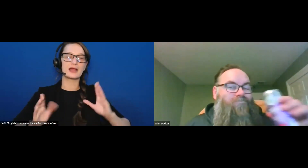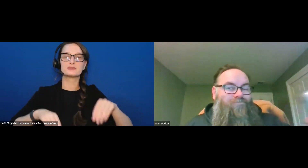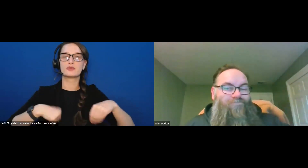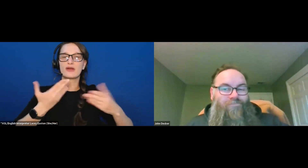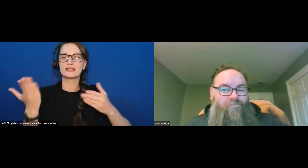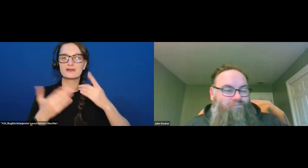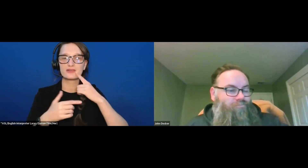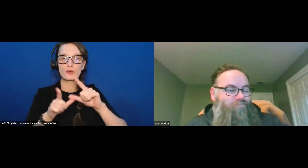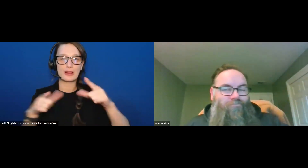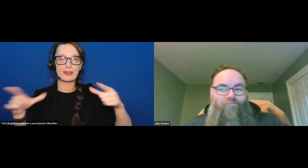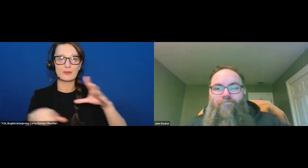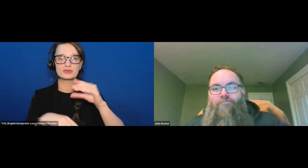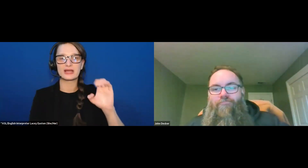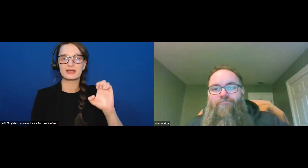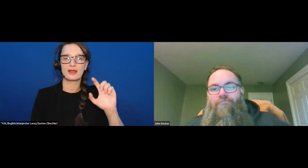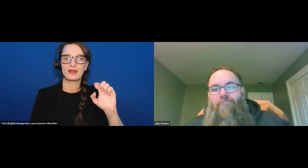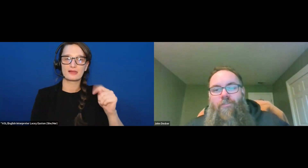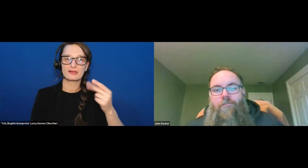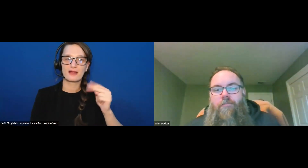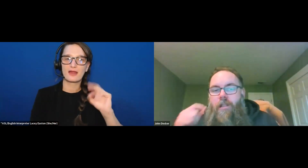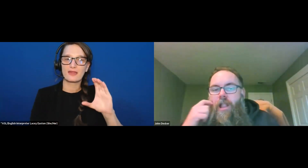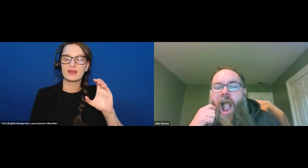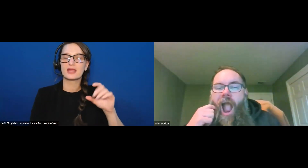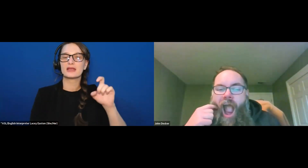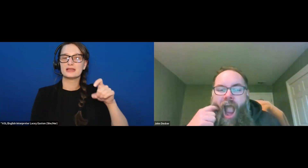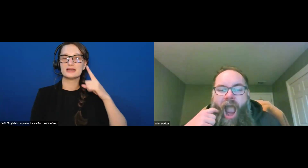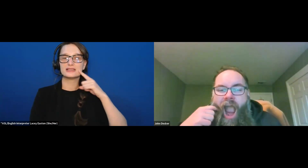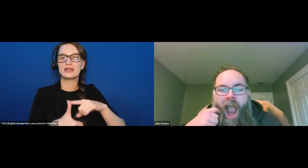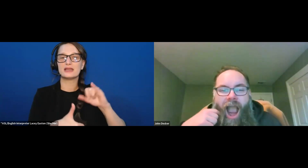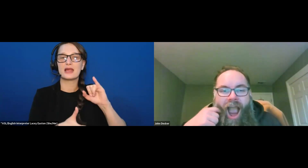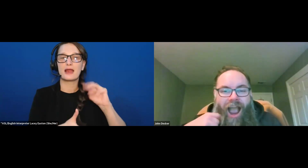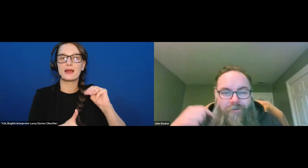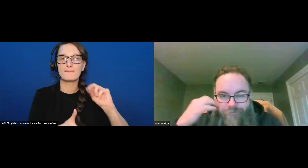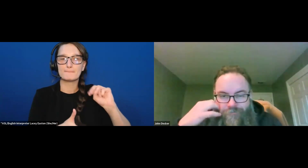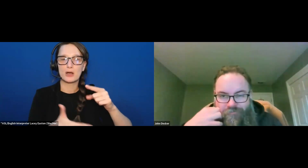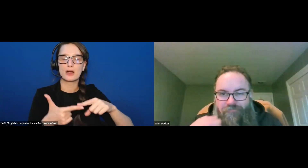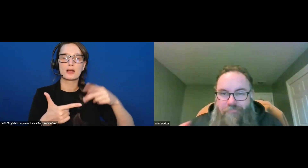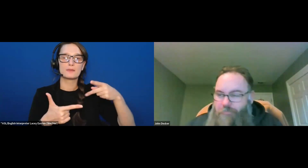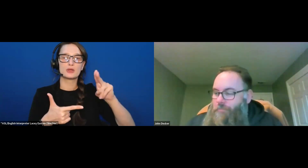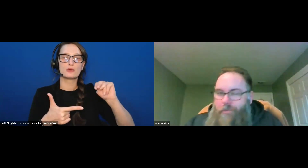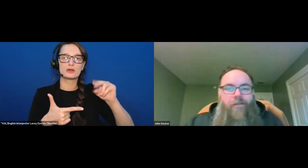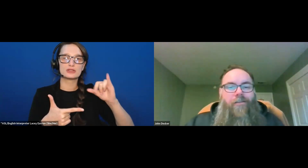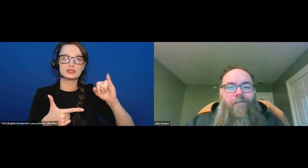needs in Hmong, Punjabi, Russian, Spanish, and African American.